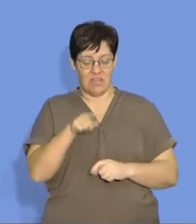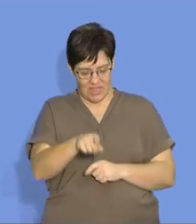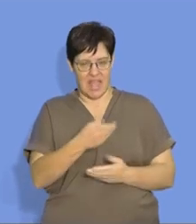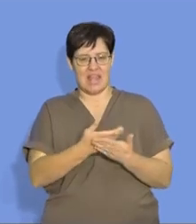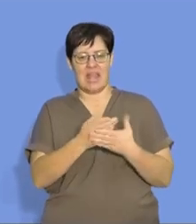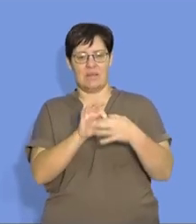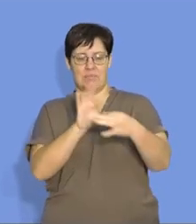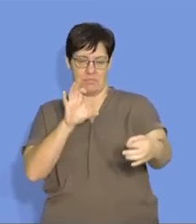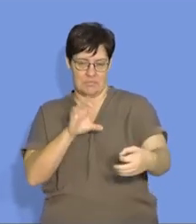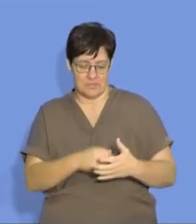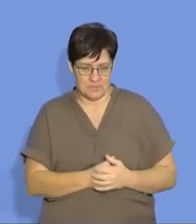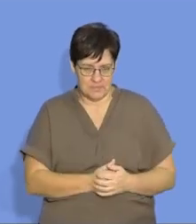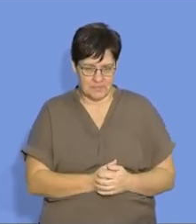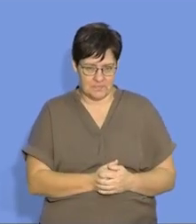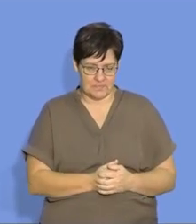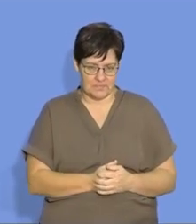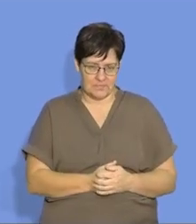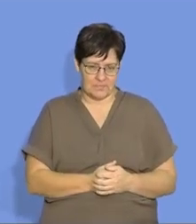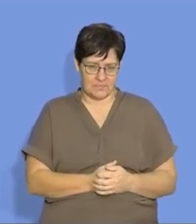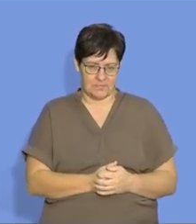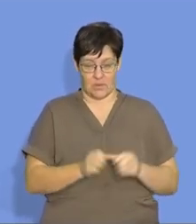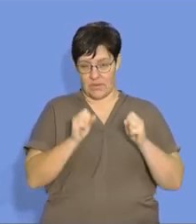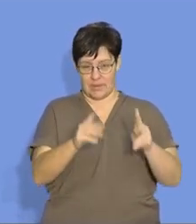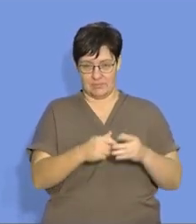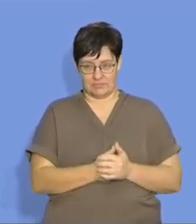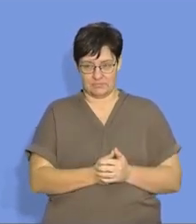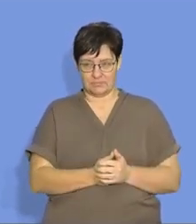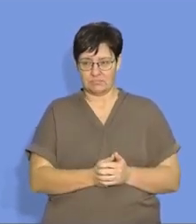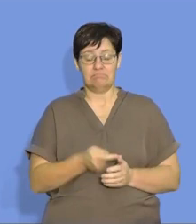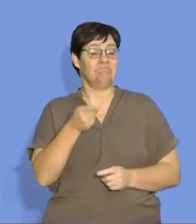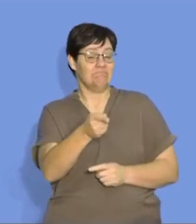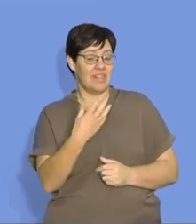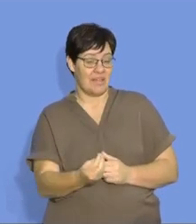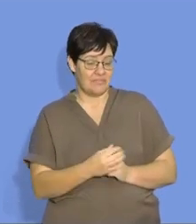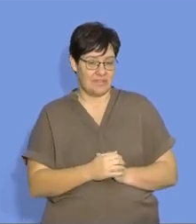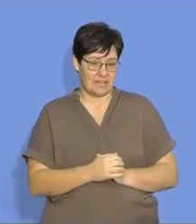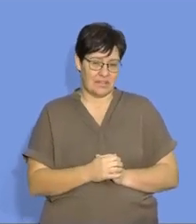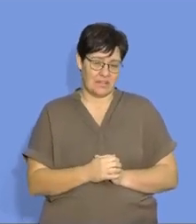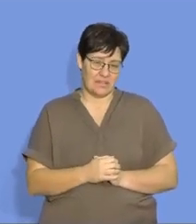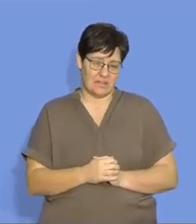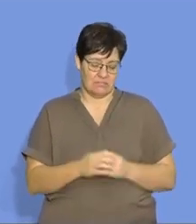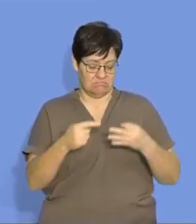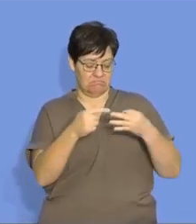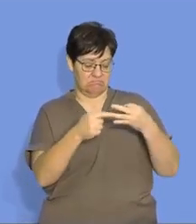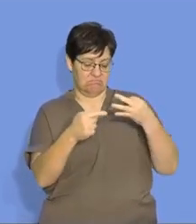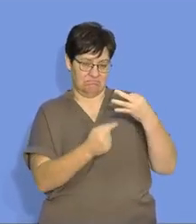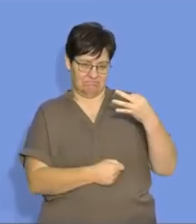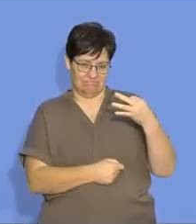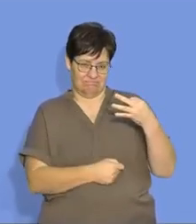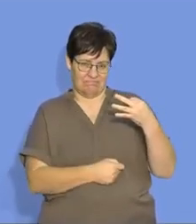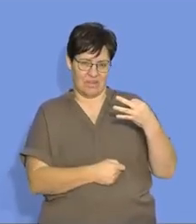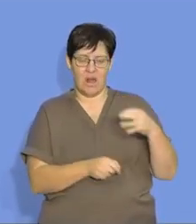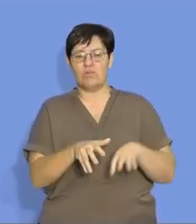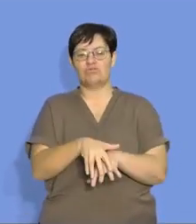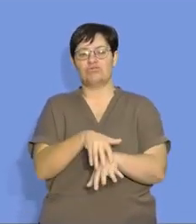those bonds to be broken. Right. In front of us, we have now 3 pictures